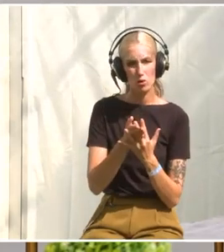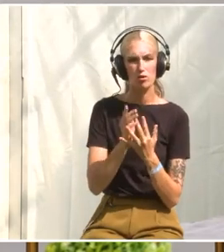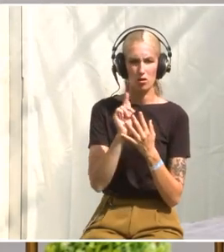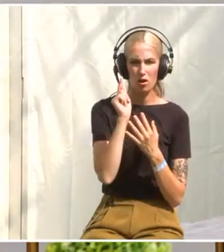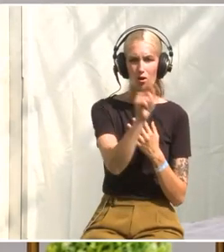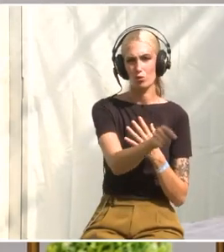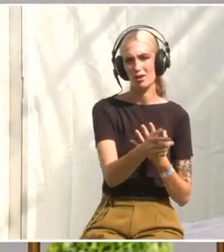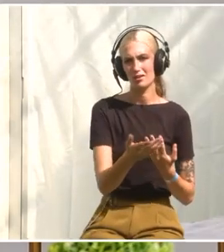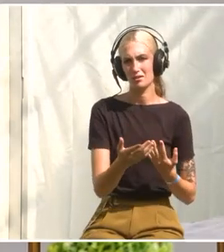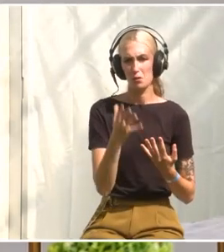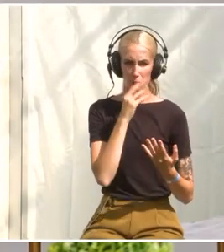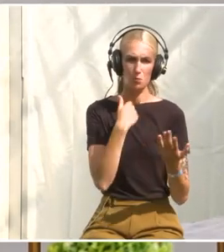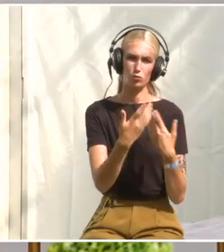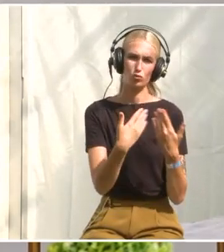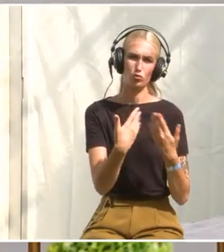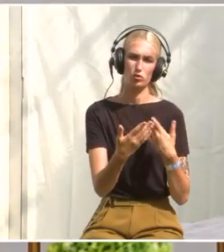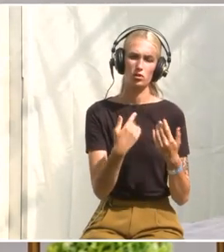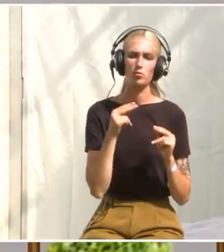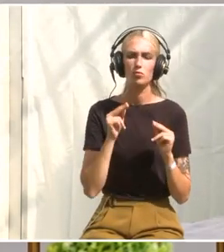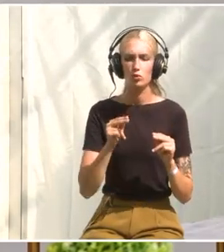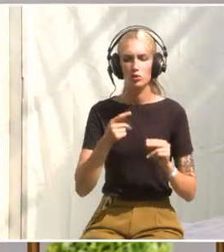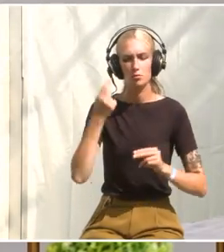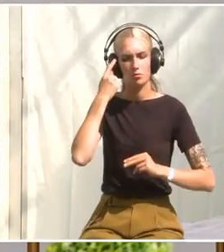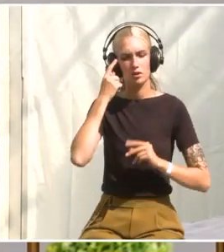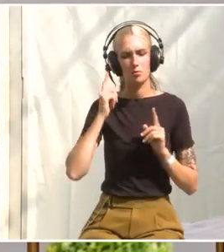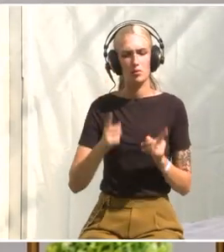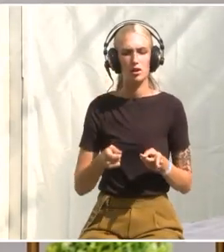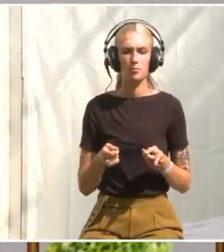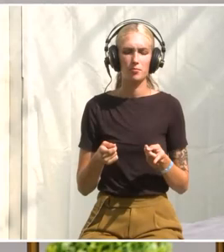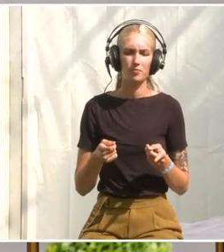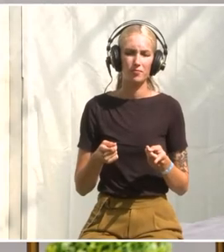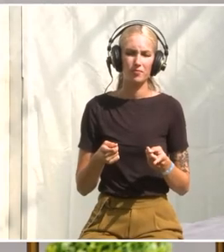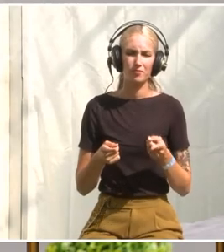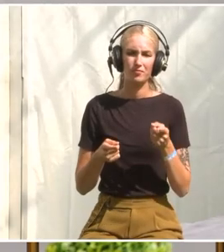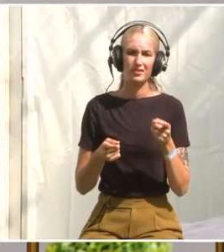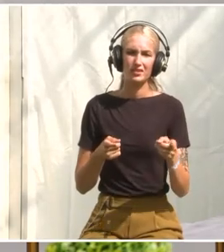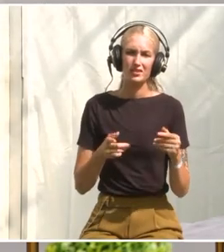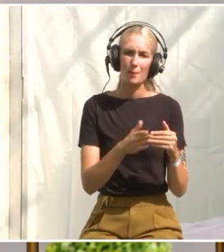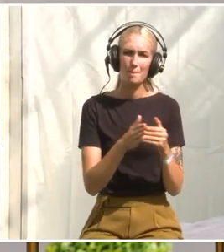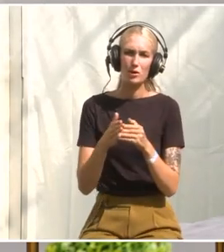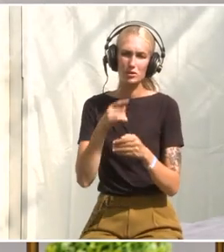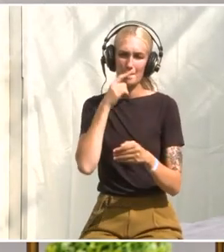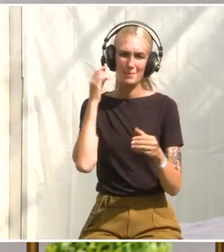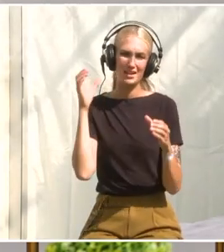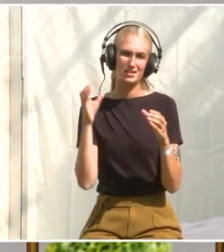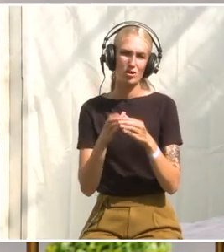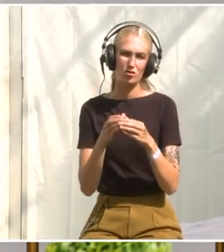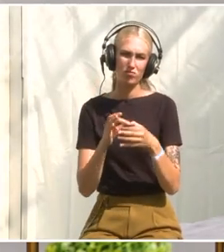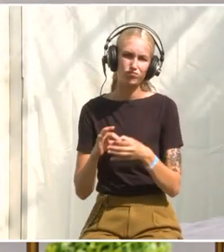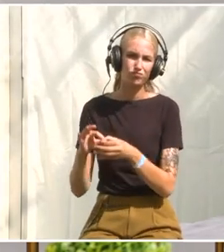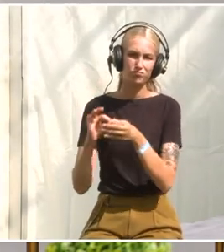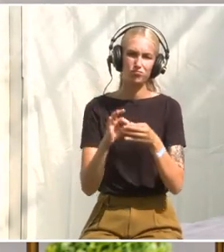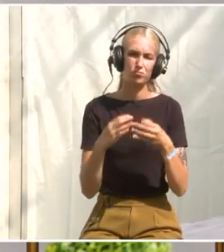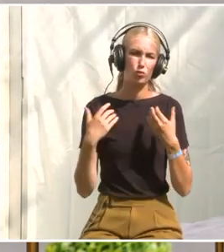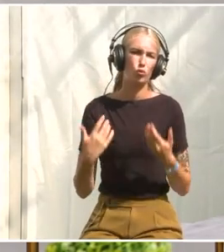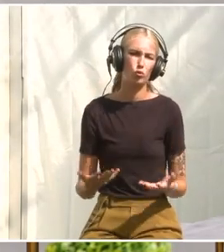Of course, we have to also think about this, that it's influencing also the team building and so on. There are always the